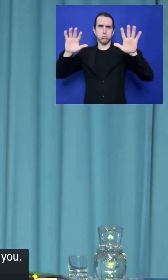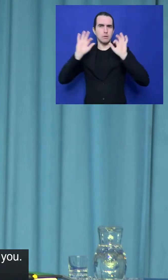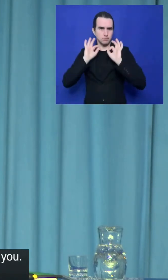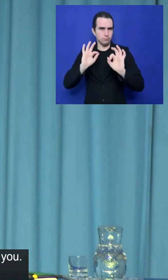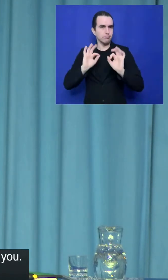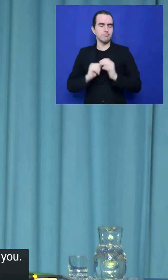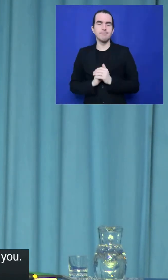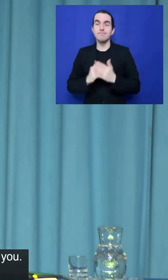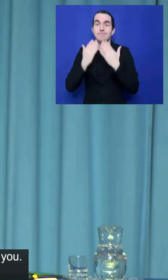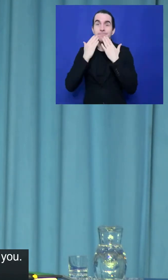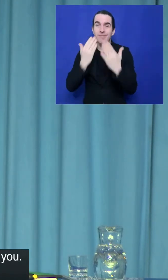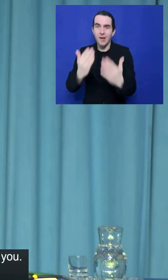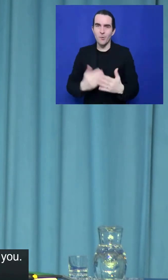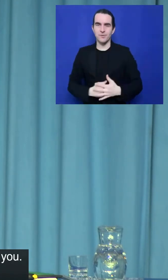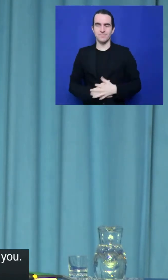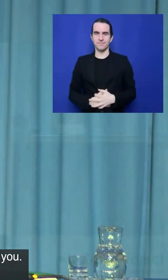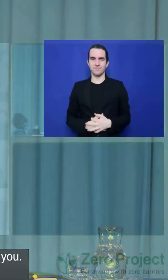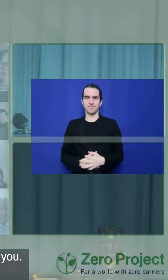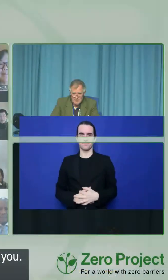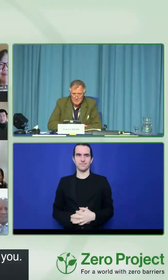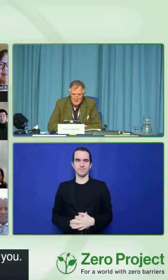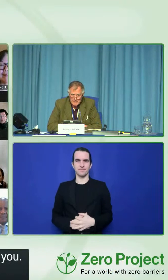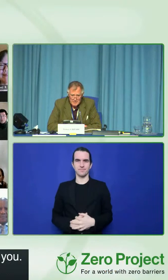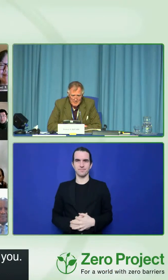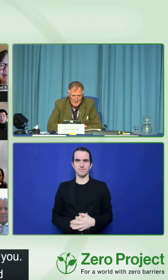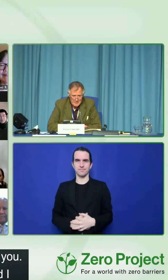tell us who the next presenter is.